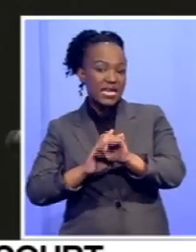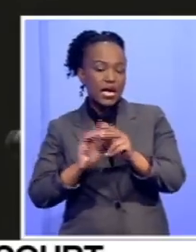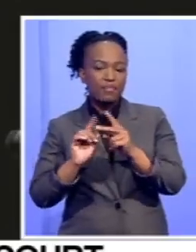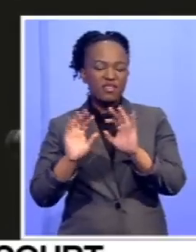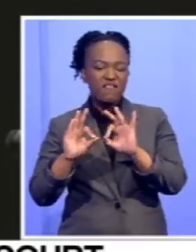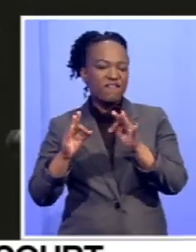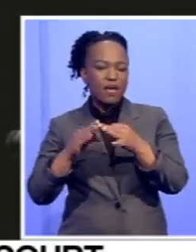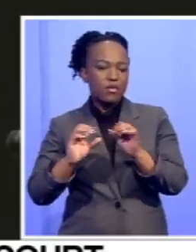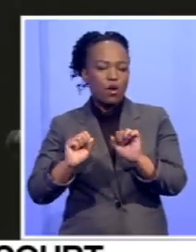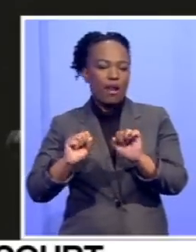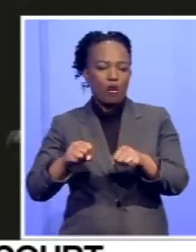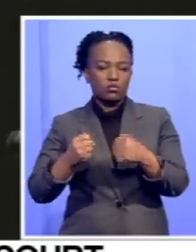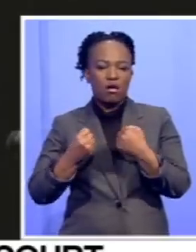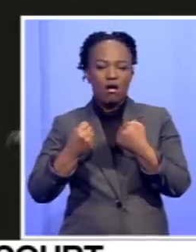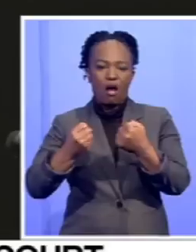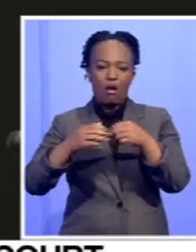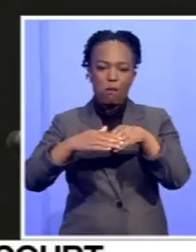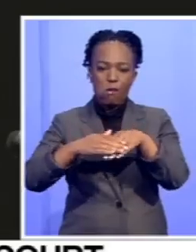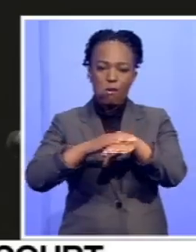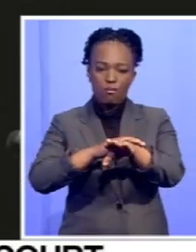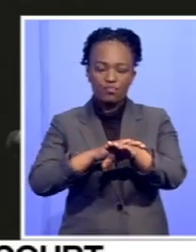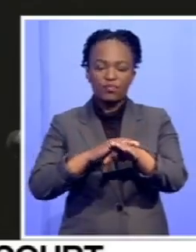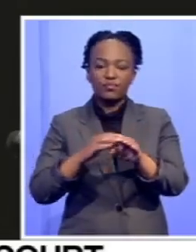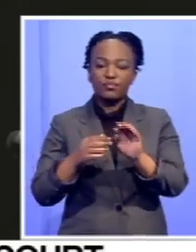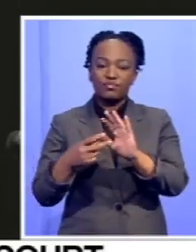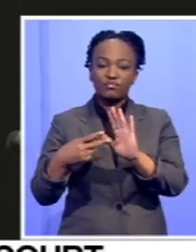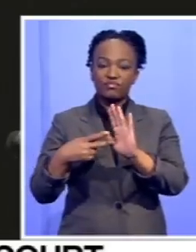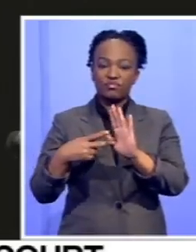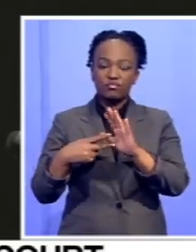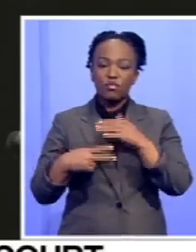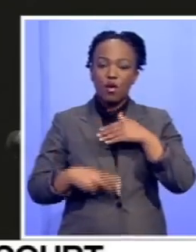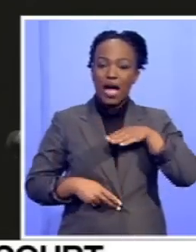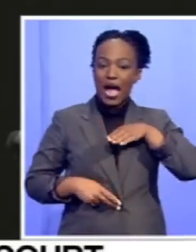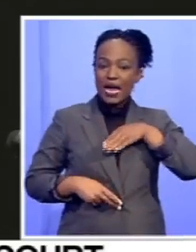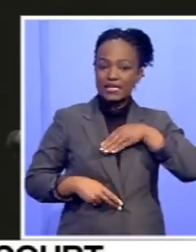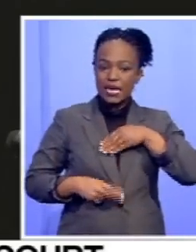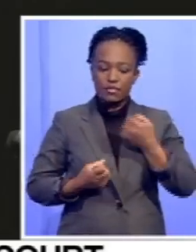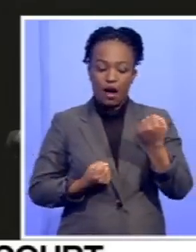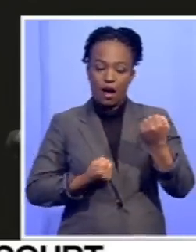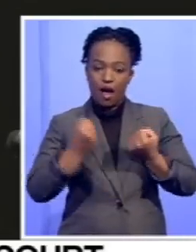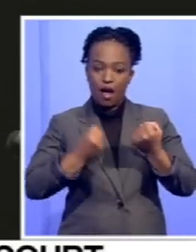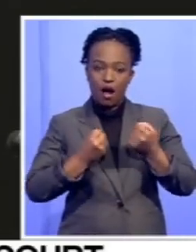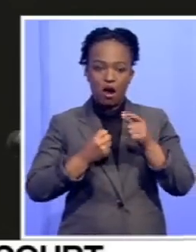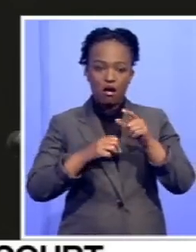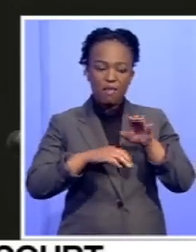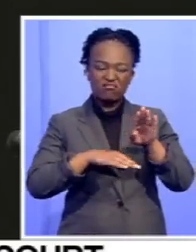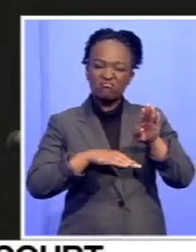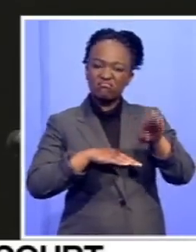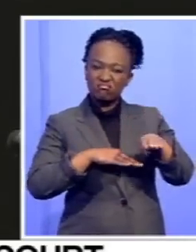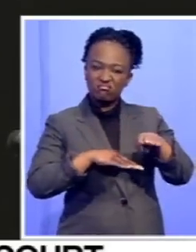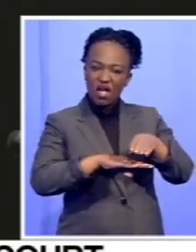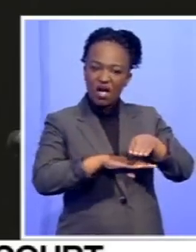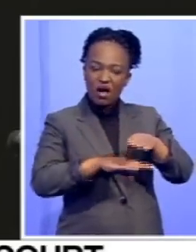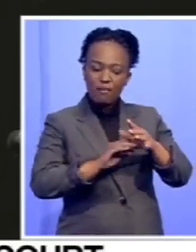to enter in vehicles, to sub 2, only accredited vehicles with permits could enter, to sub 3,